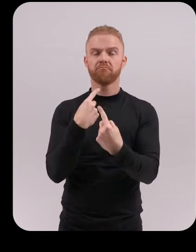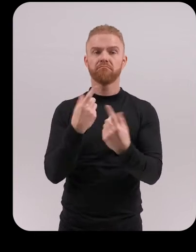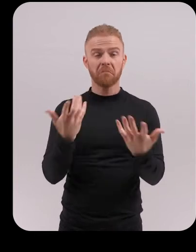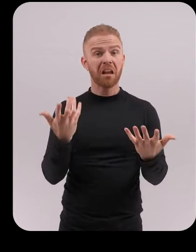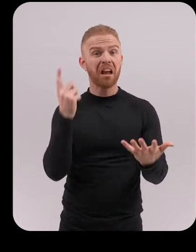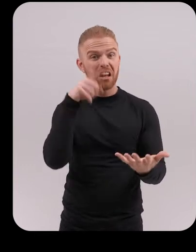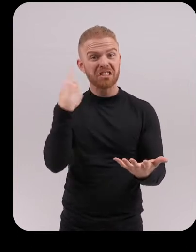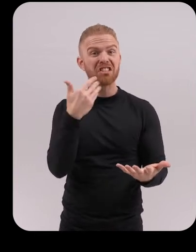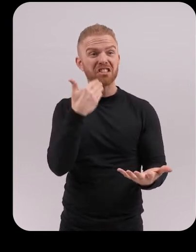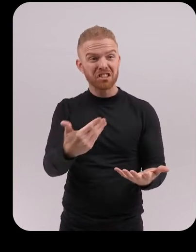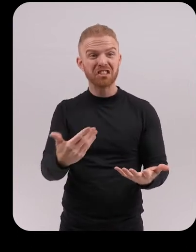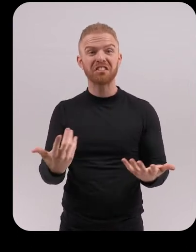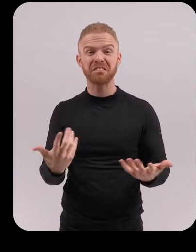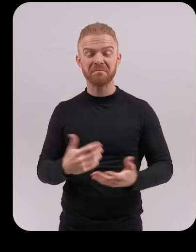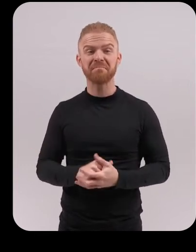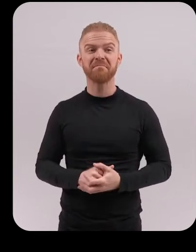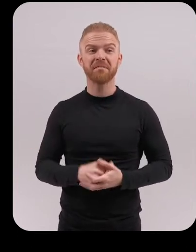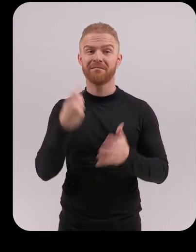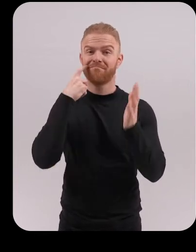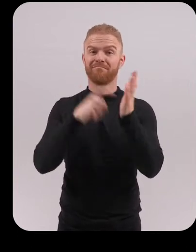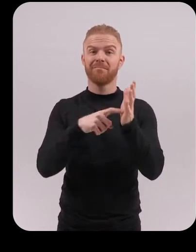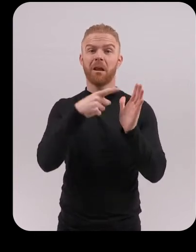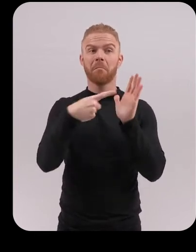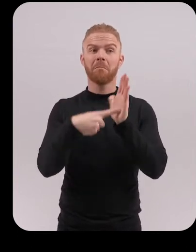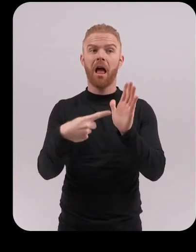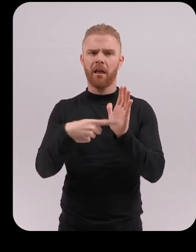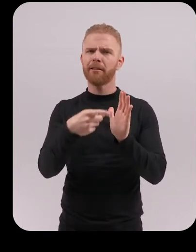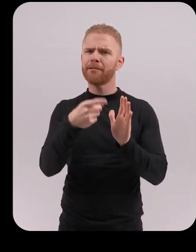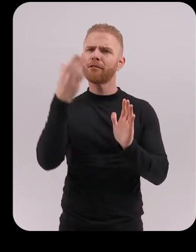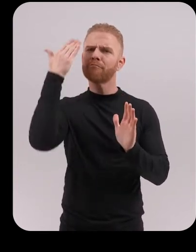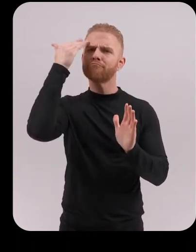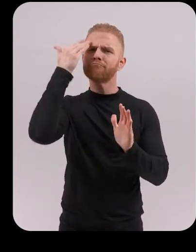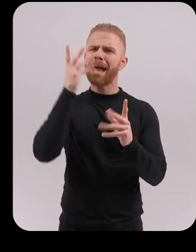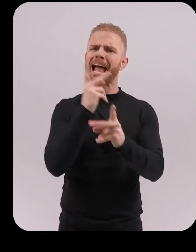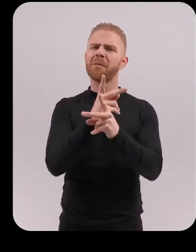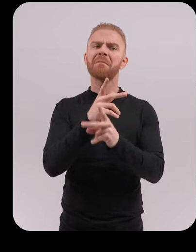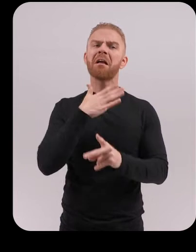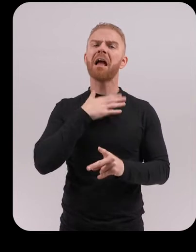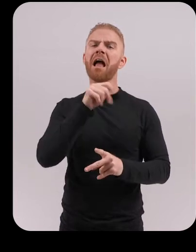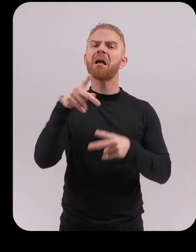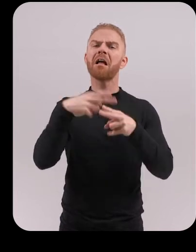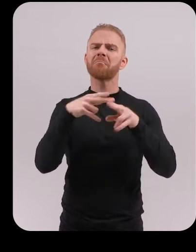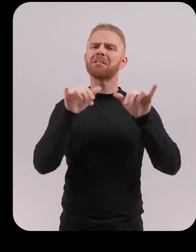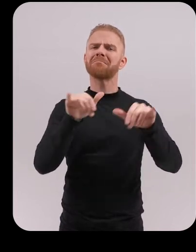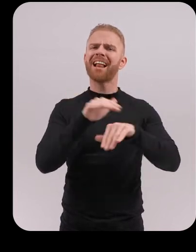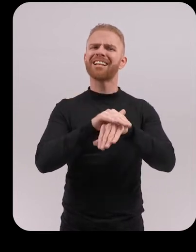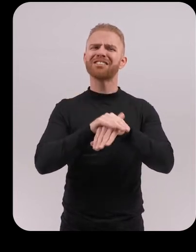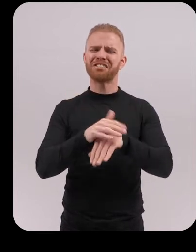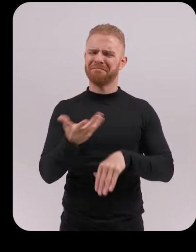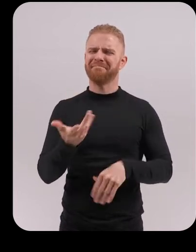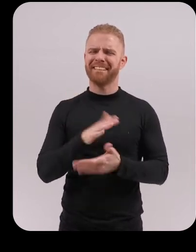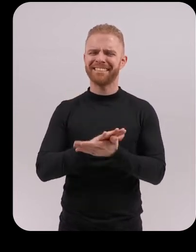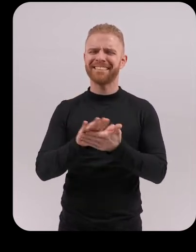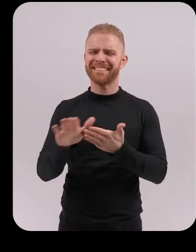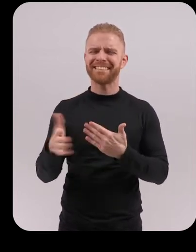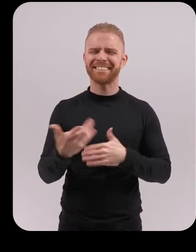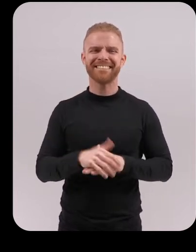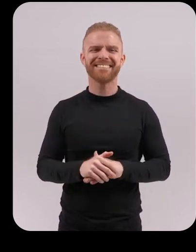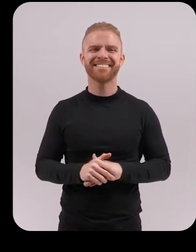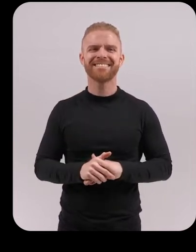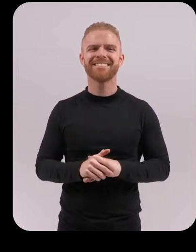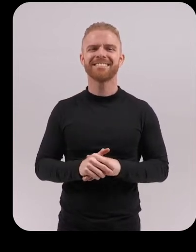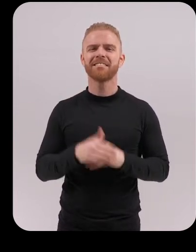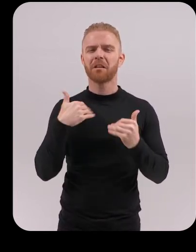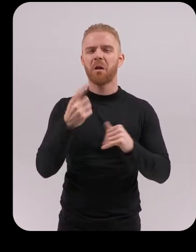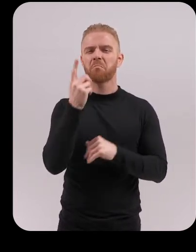good. And note, Gemini kept my app name in English. Nice. So let me do one more section